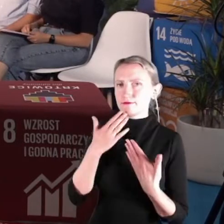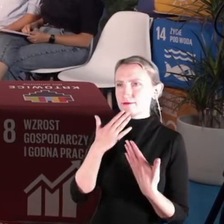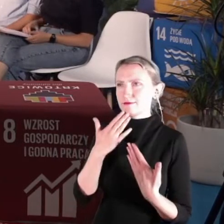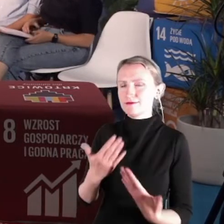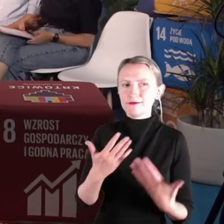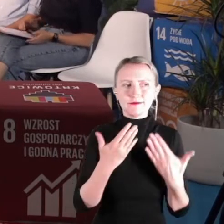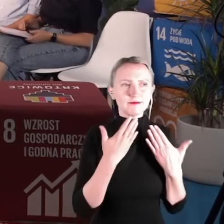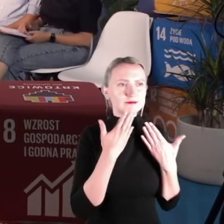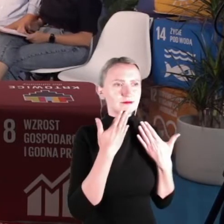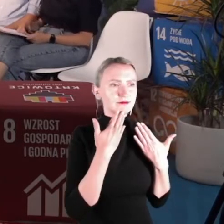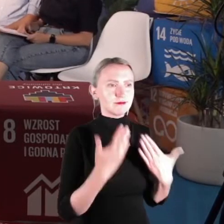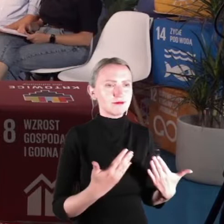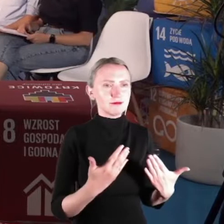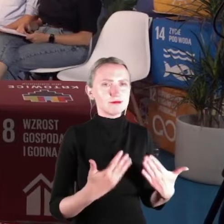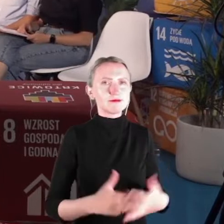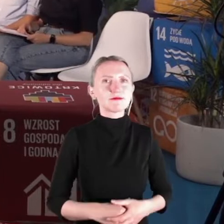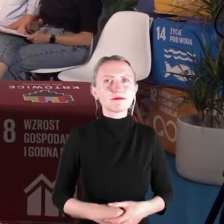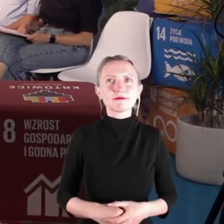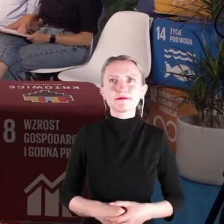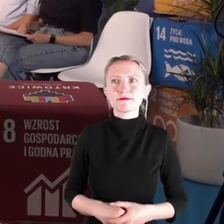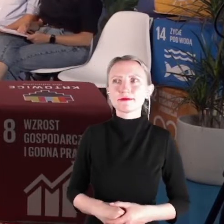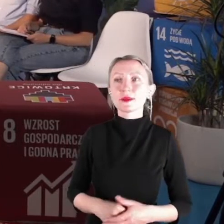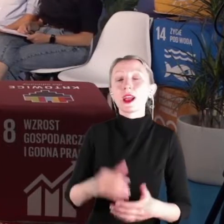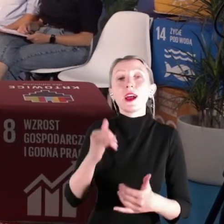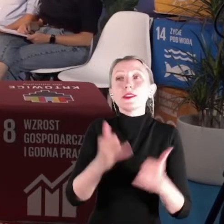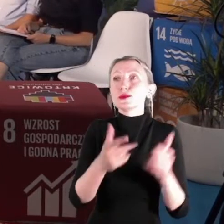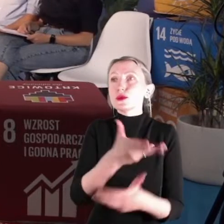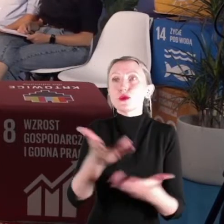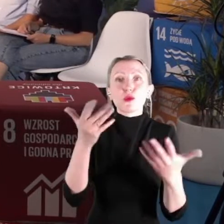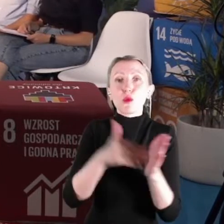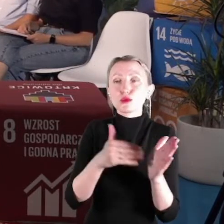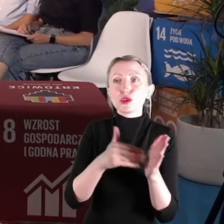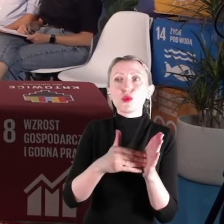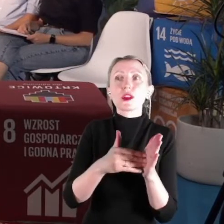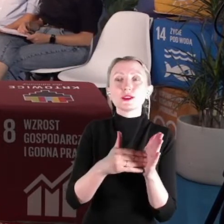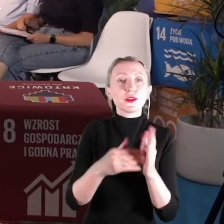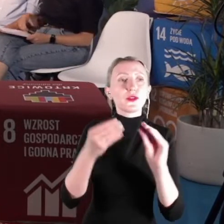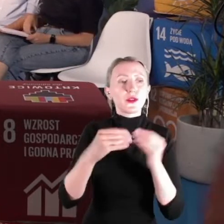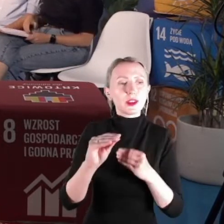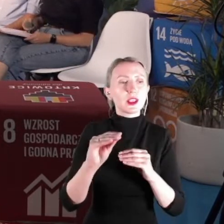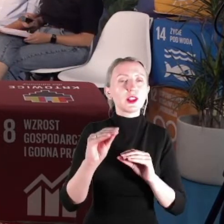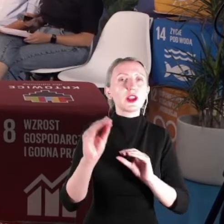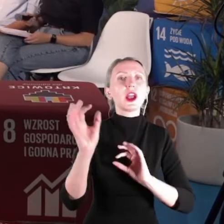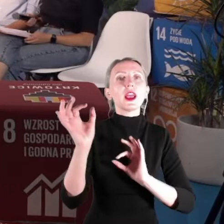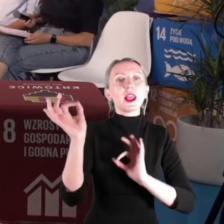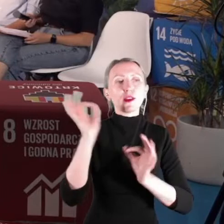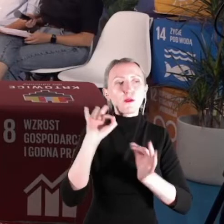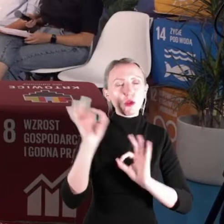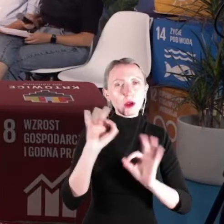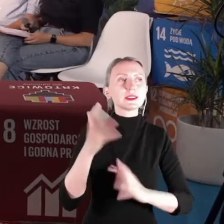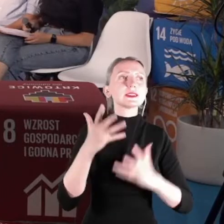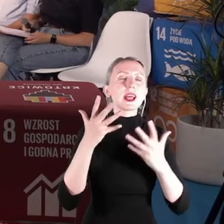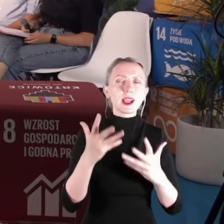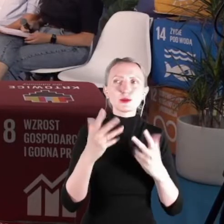Yeah, thank you. And if you want some more information, you can visit our website or our social media channels. And